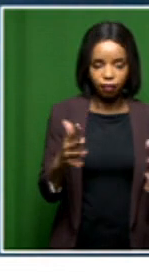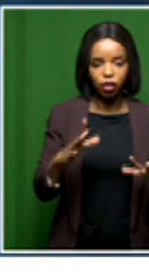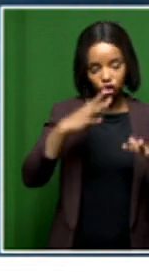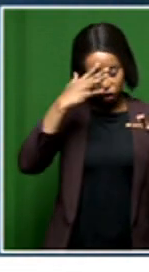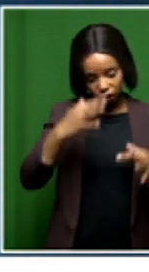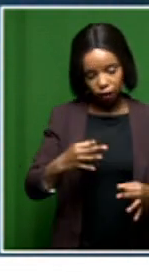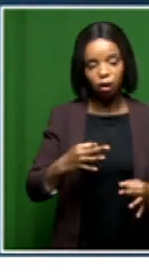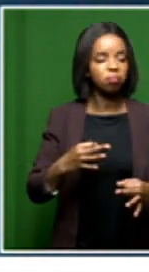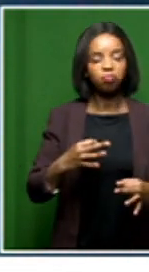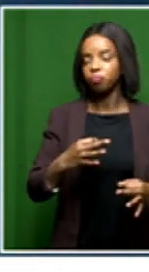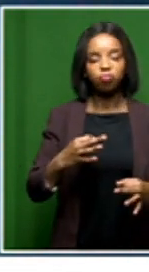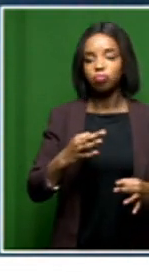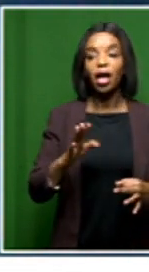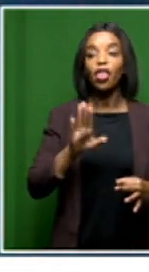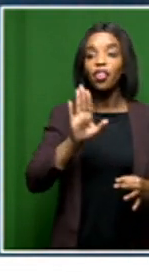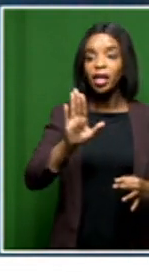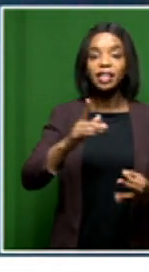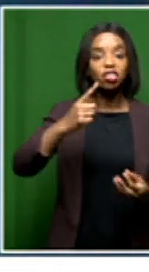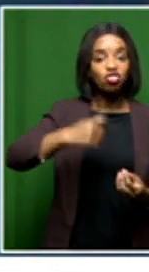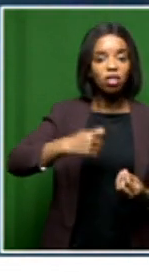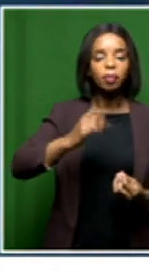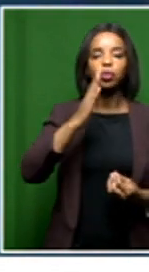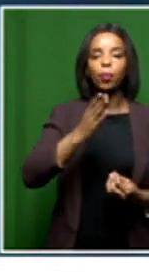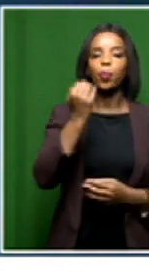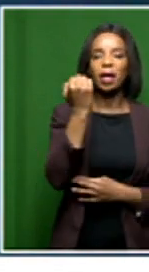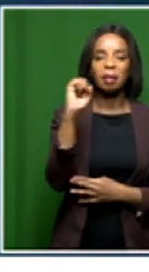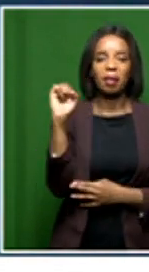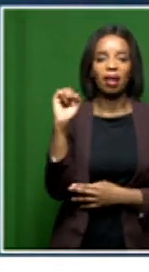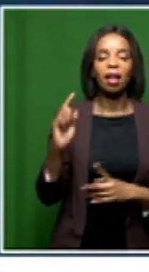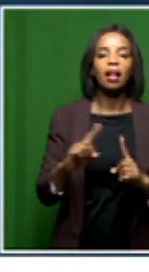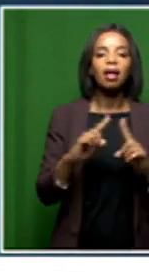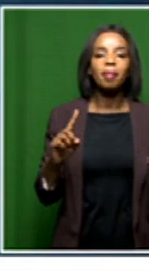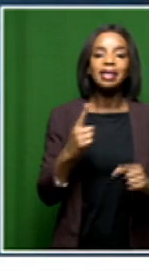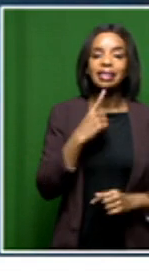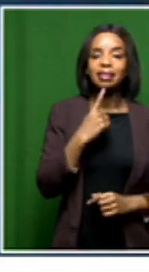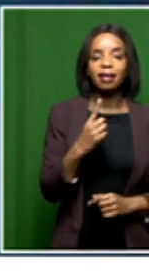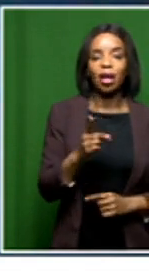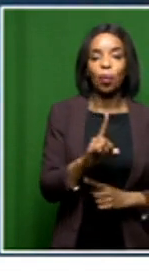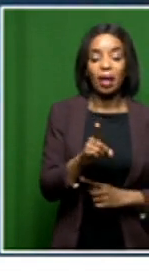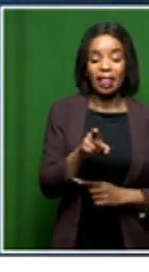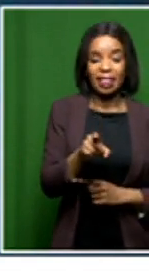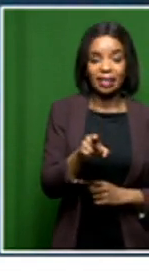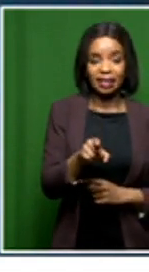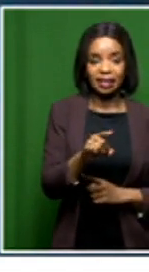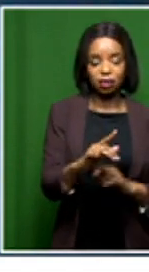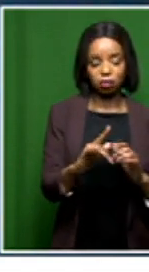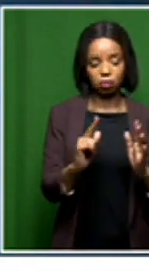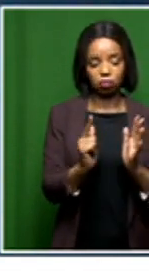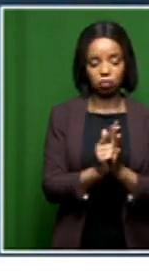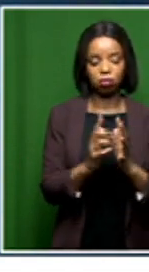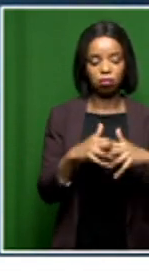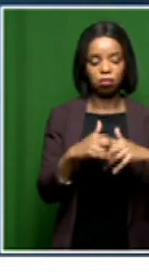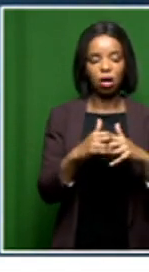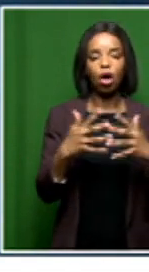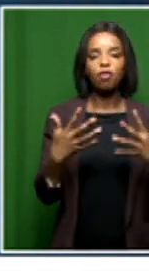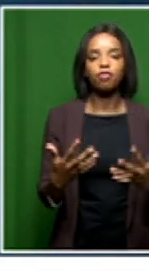judgment. I think what we have been emphasizing from the side of the RTIA is that this legislation is designed to accord motorists